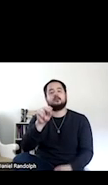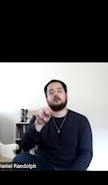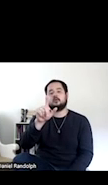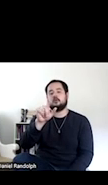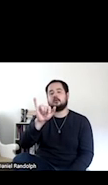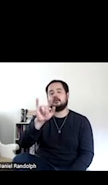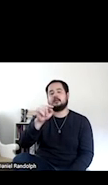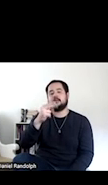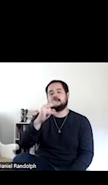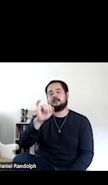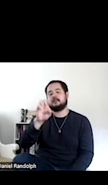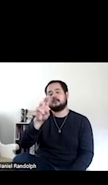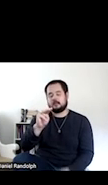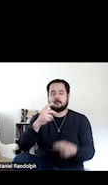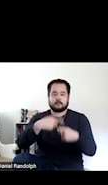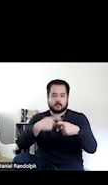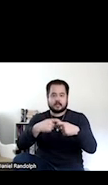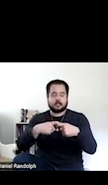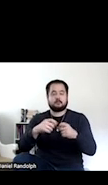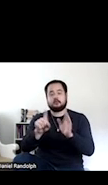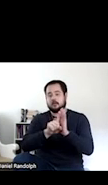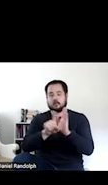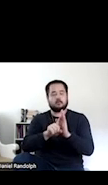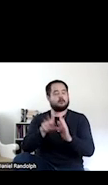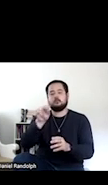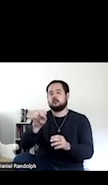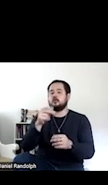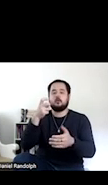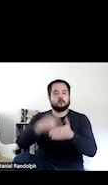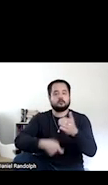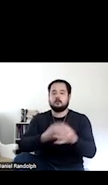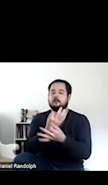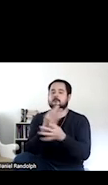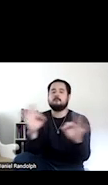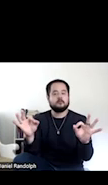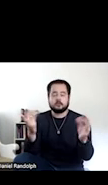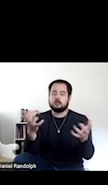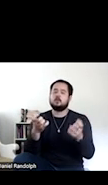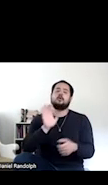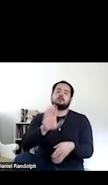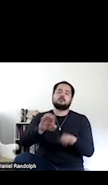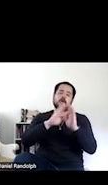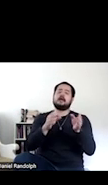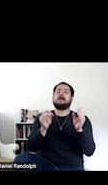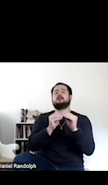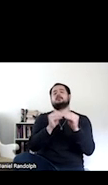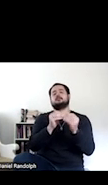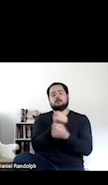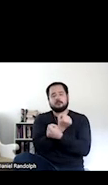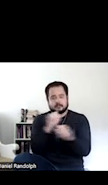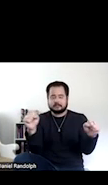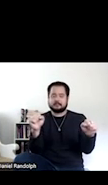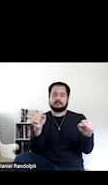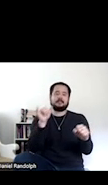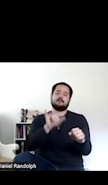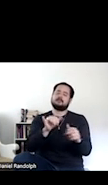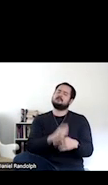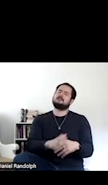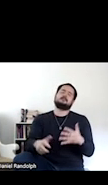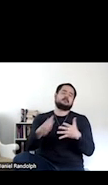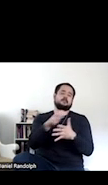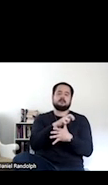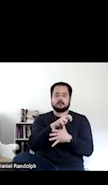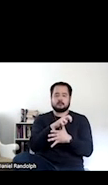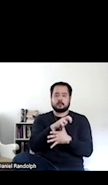to make the houses safer. And we know that that is so important. And the plan and the education piece is all part